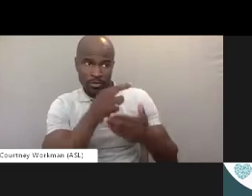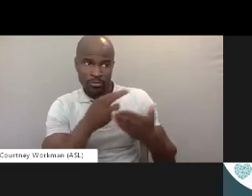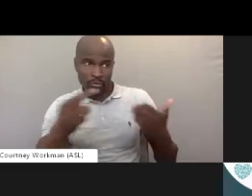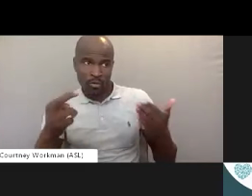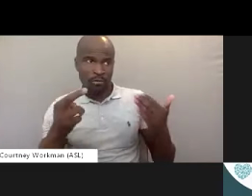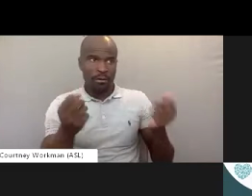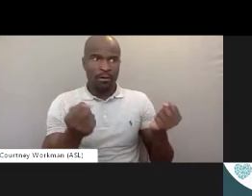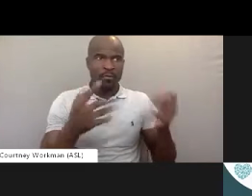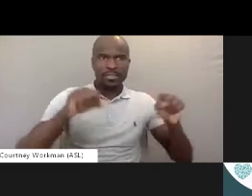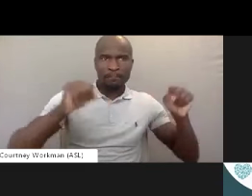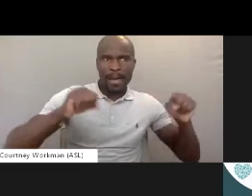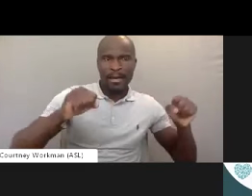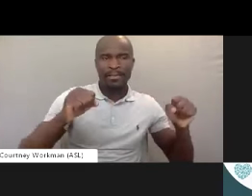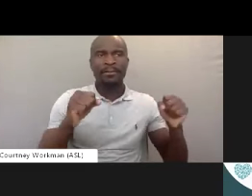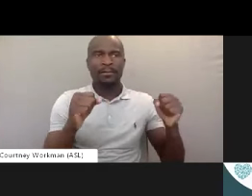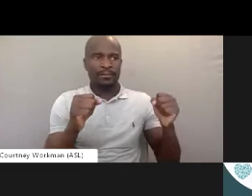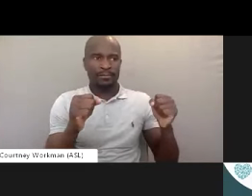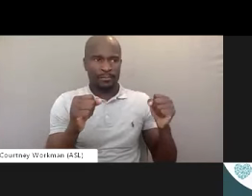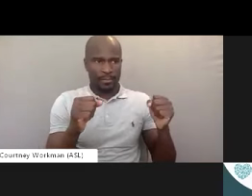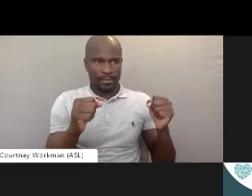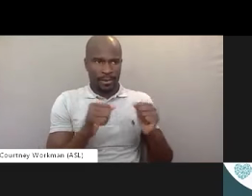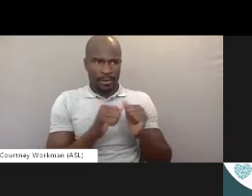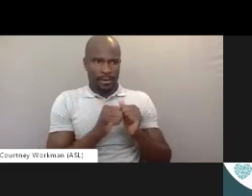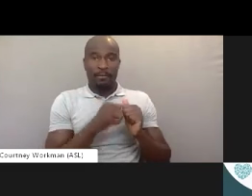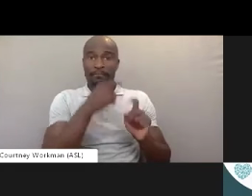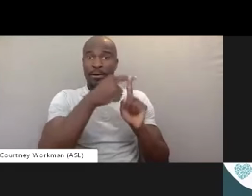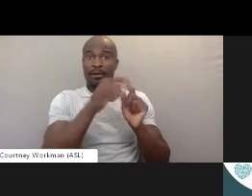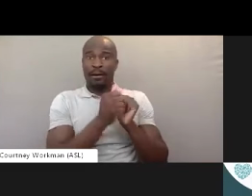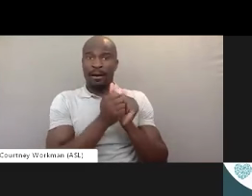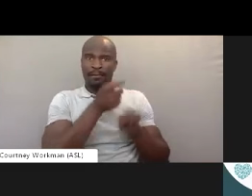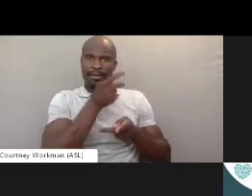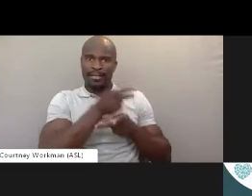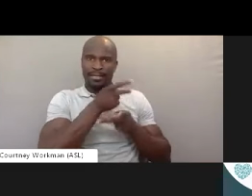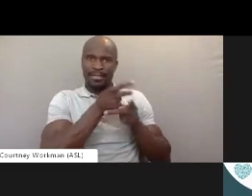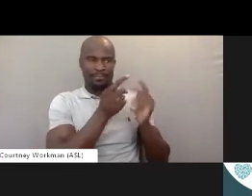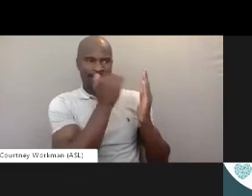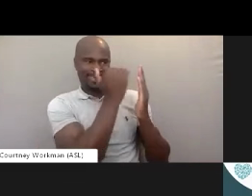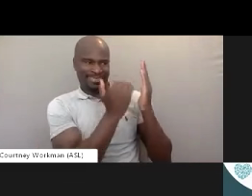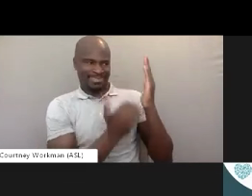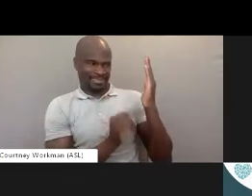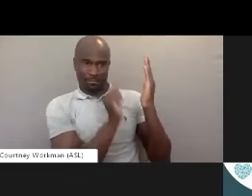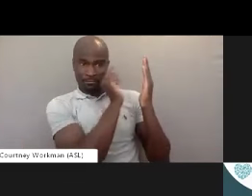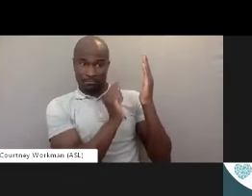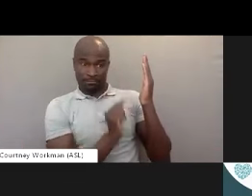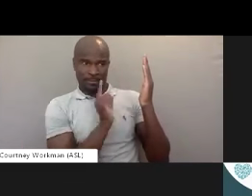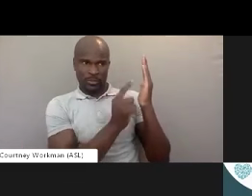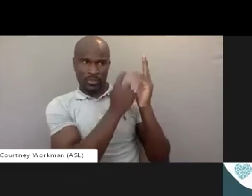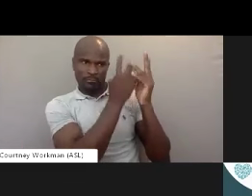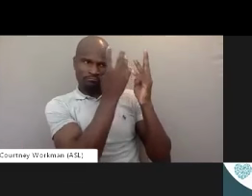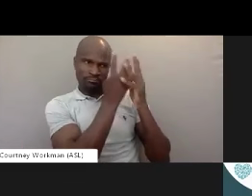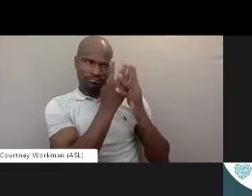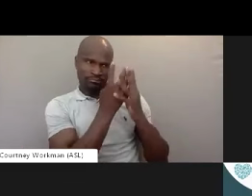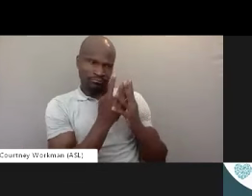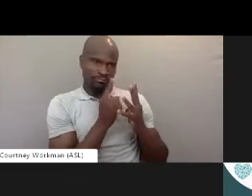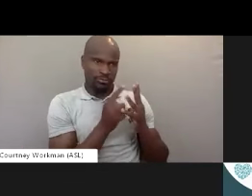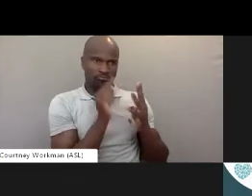How you're going to maintain and keep a vetted list. And that takes time. That sometimes takes money. All